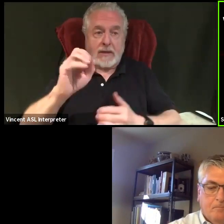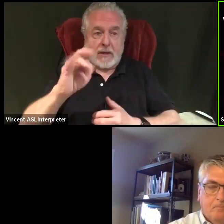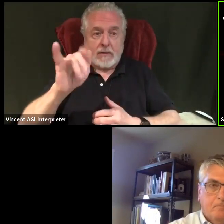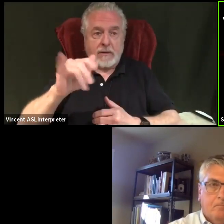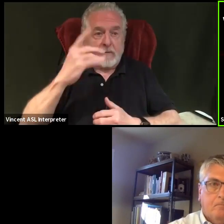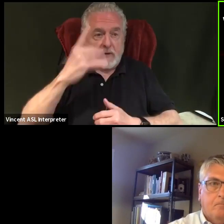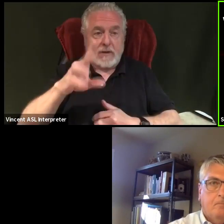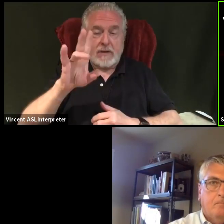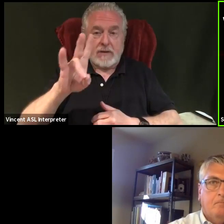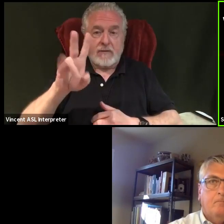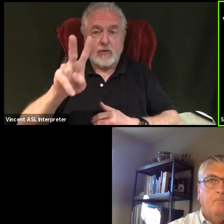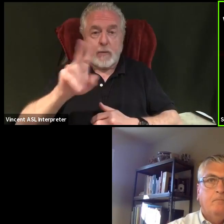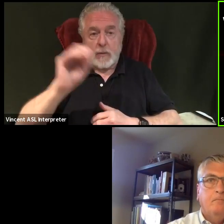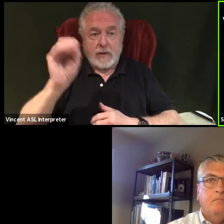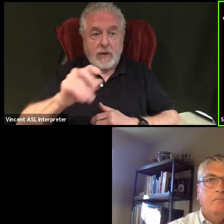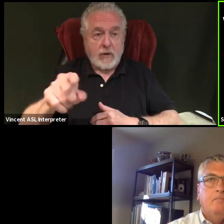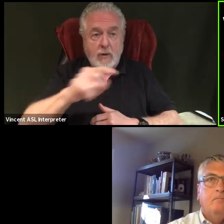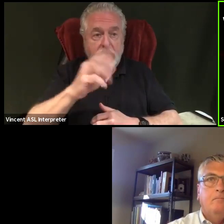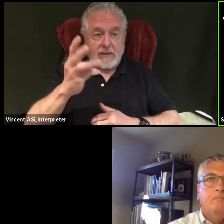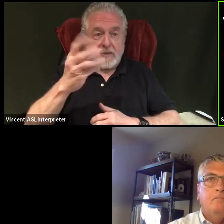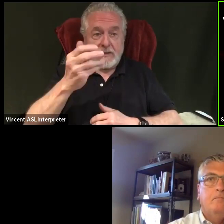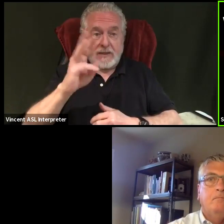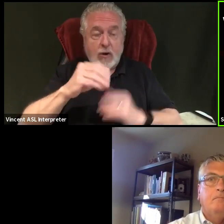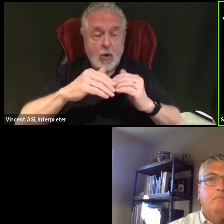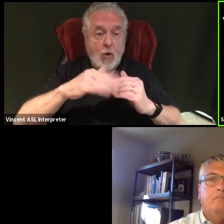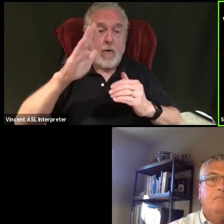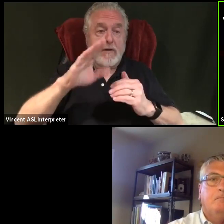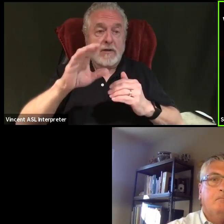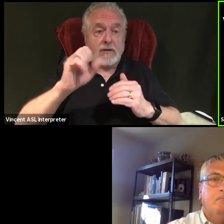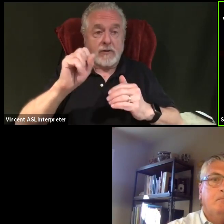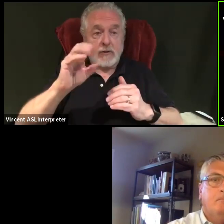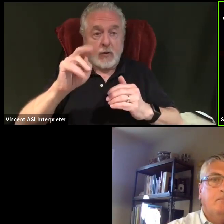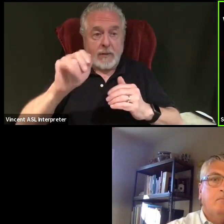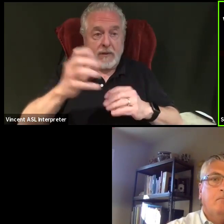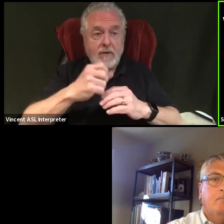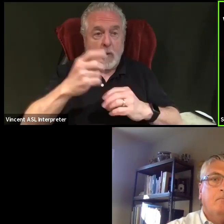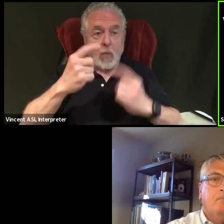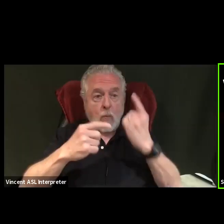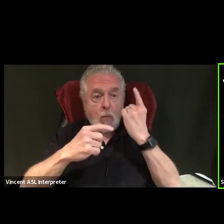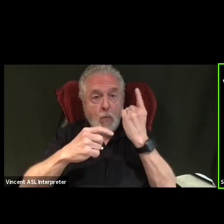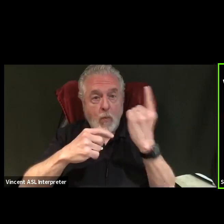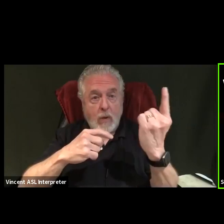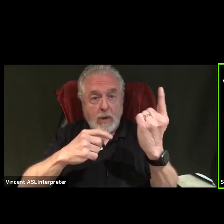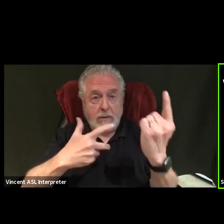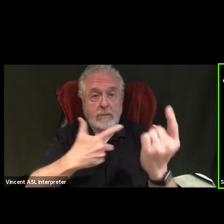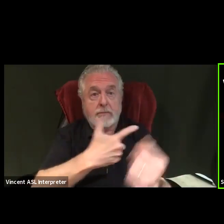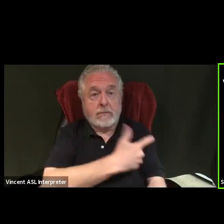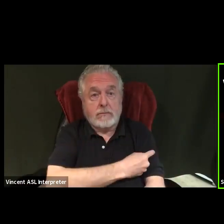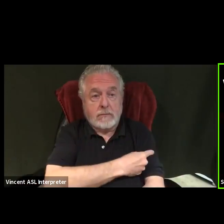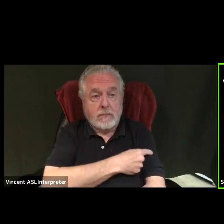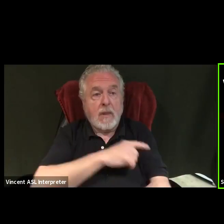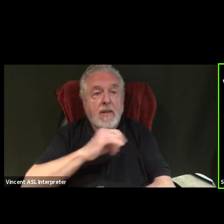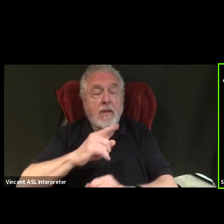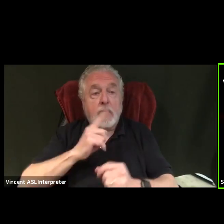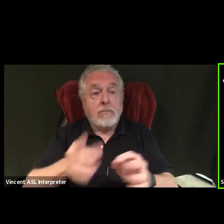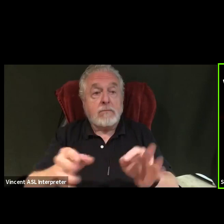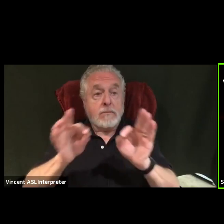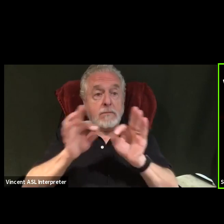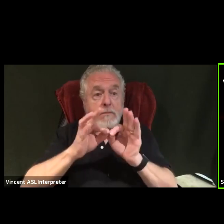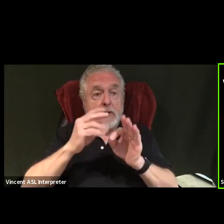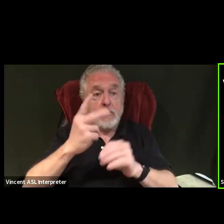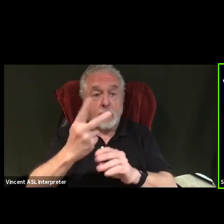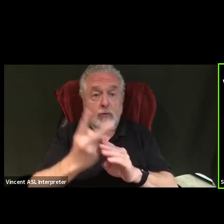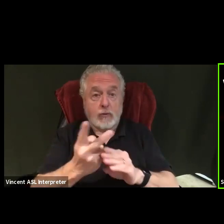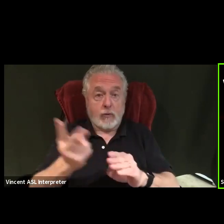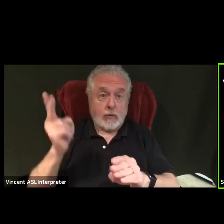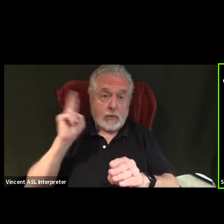Meanwhile, 72% of those 16 and older in Sonoma County have received at least one dose. This is significant because 2 weeks